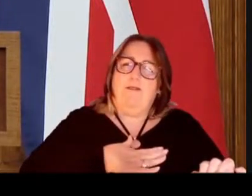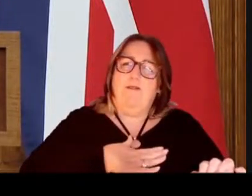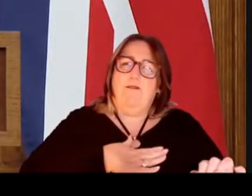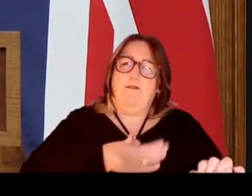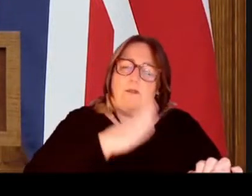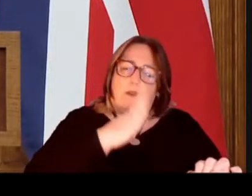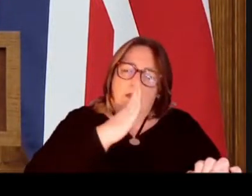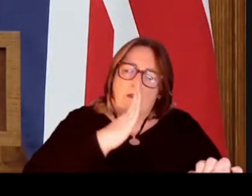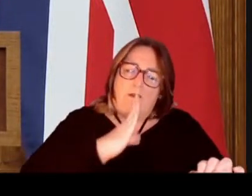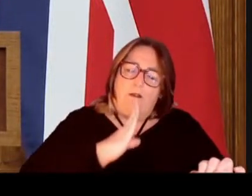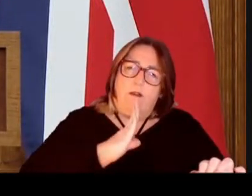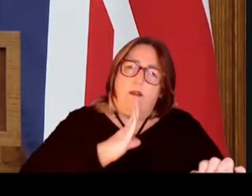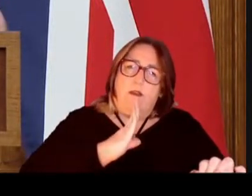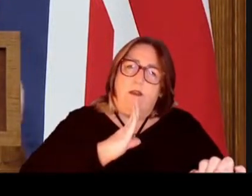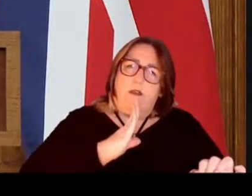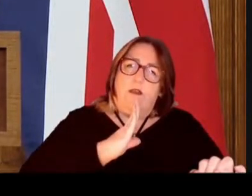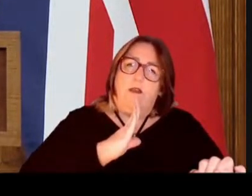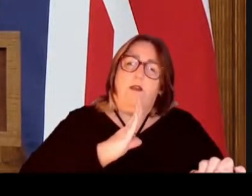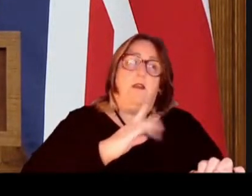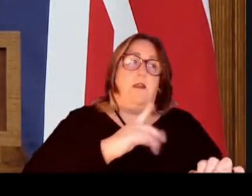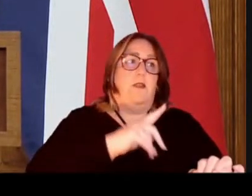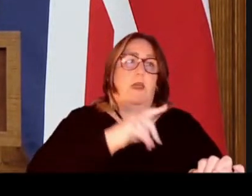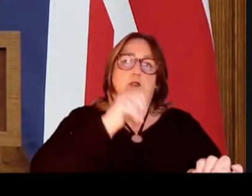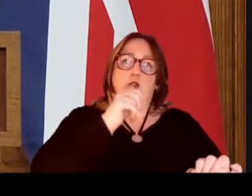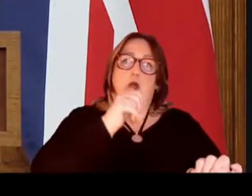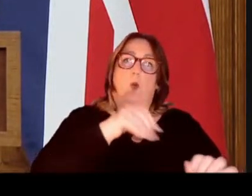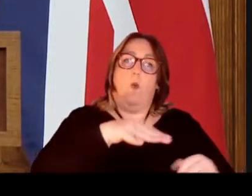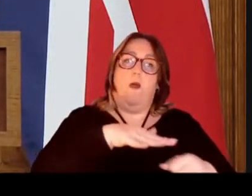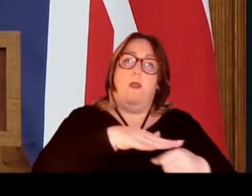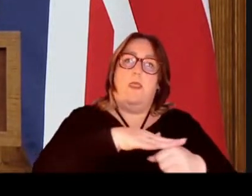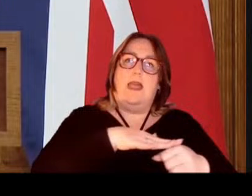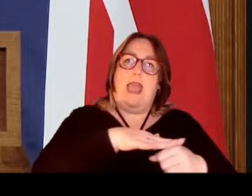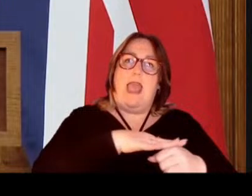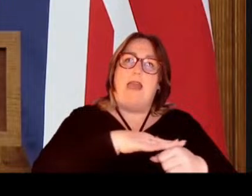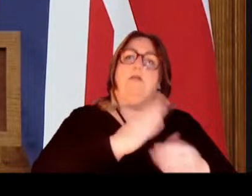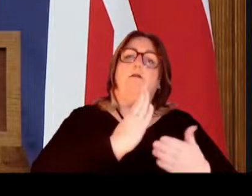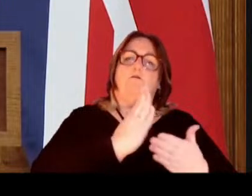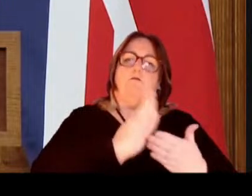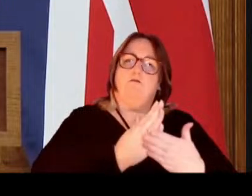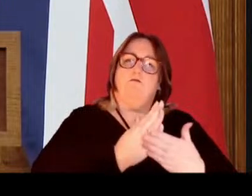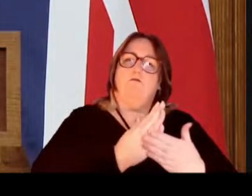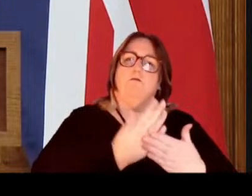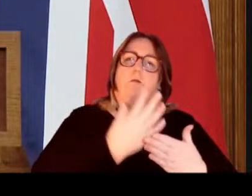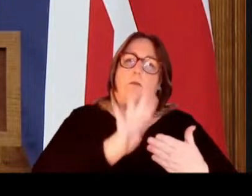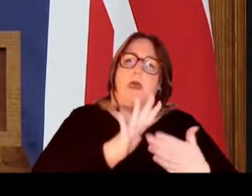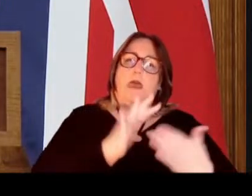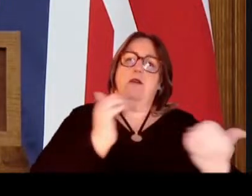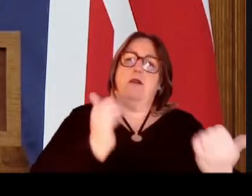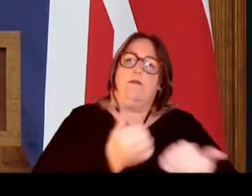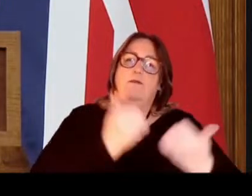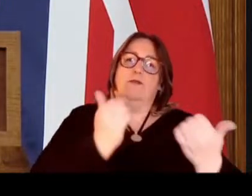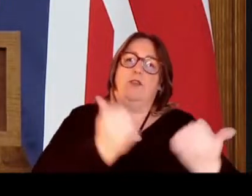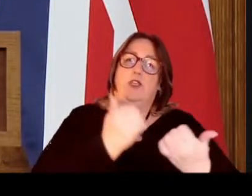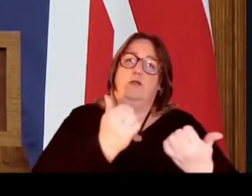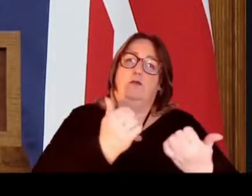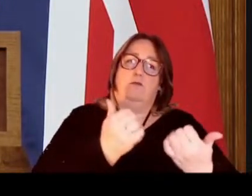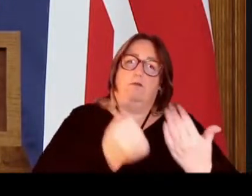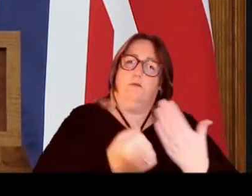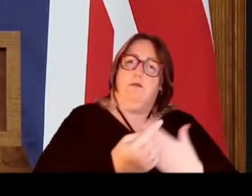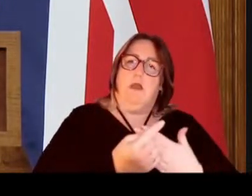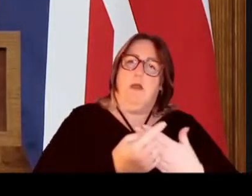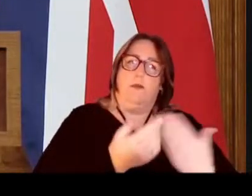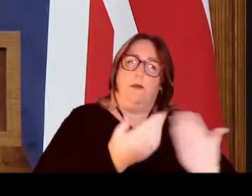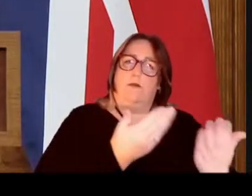particular case. And you would be putting very different questions to me if I had disclosed information and we were